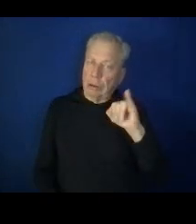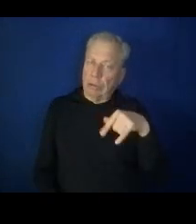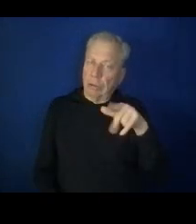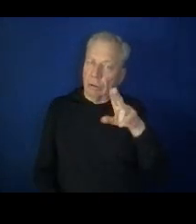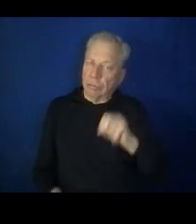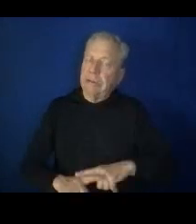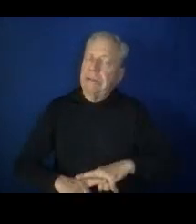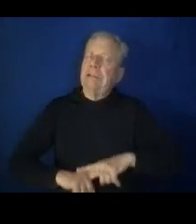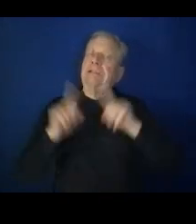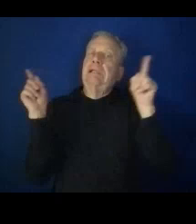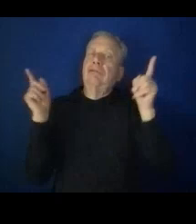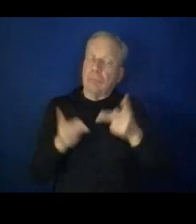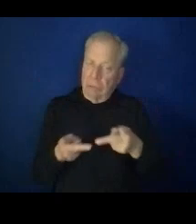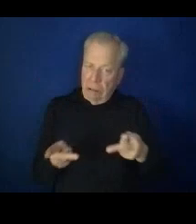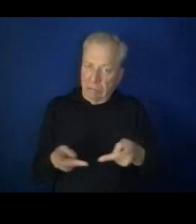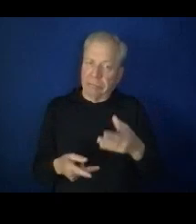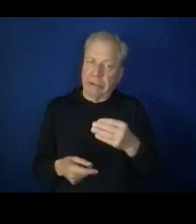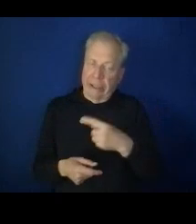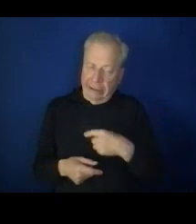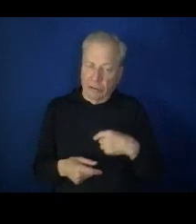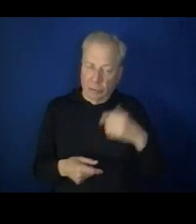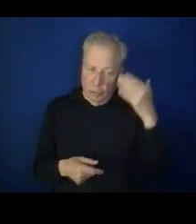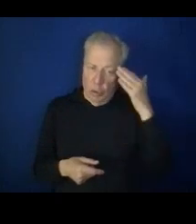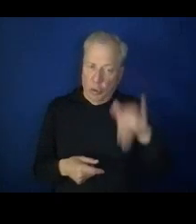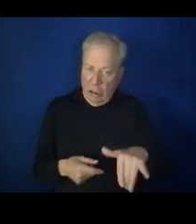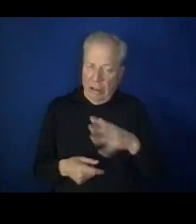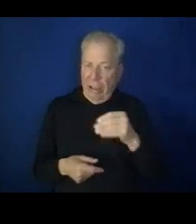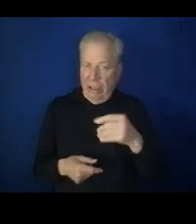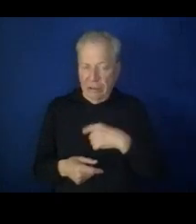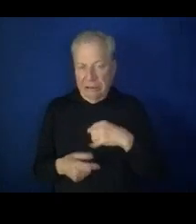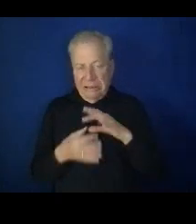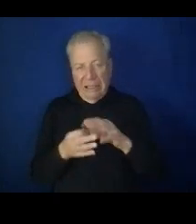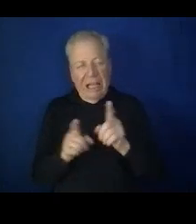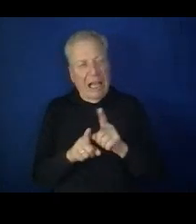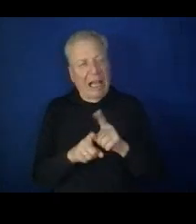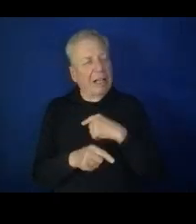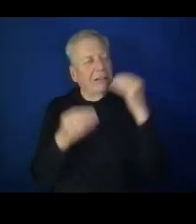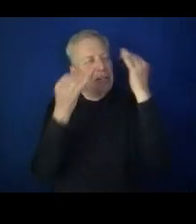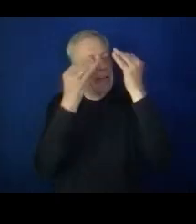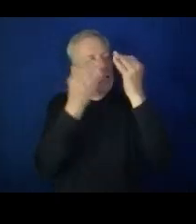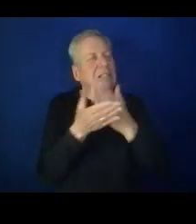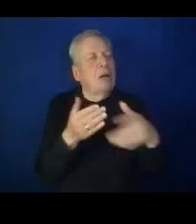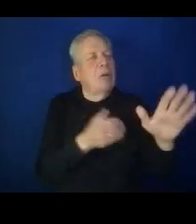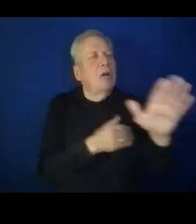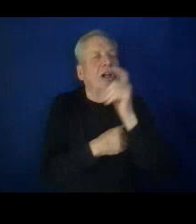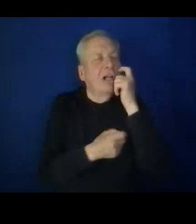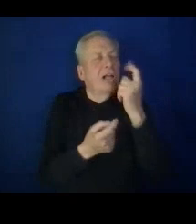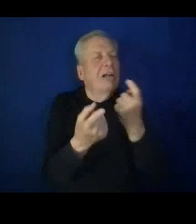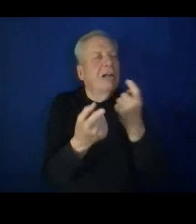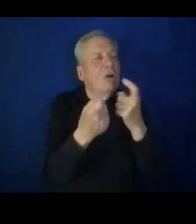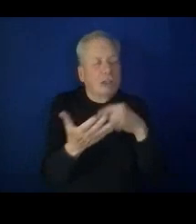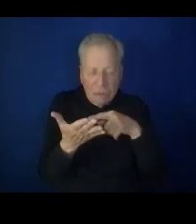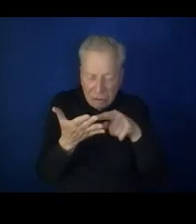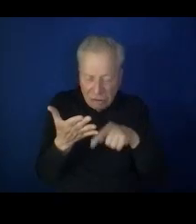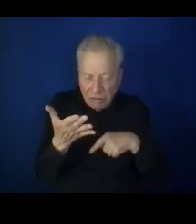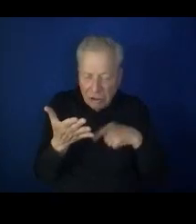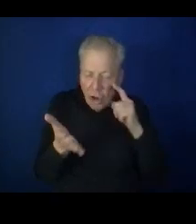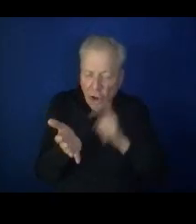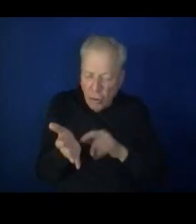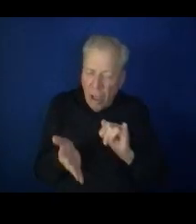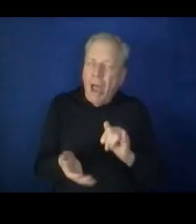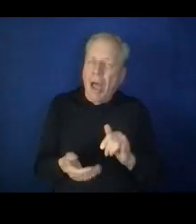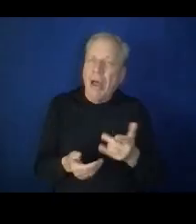all agree in that regard. And I thought of that as I was looking at some of the prefab questions that came in